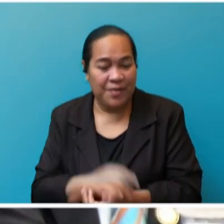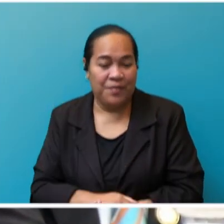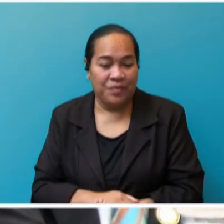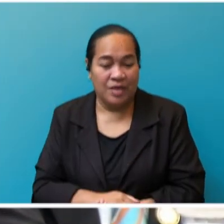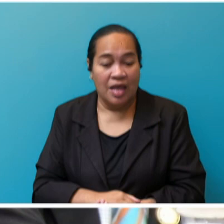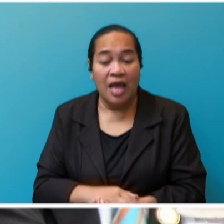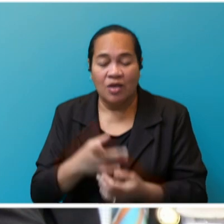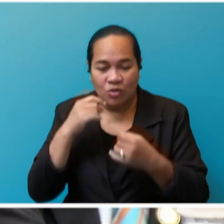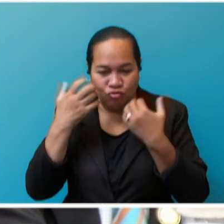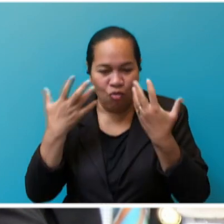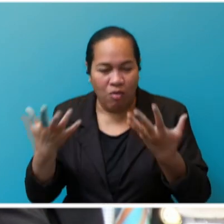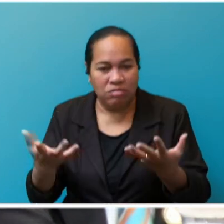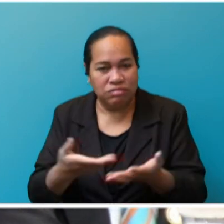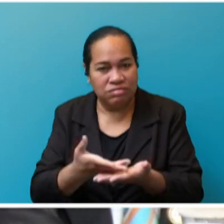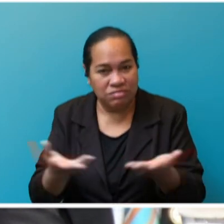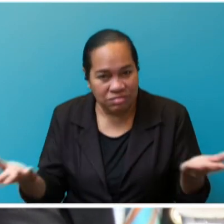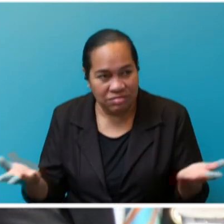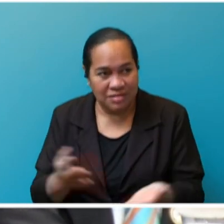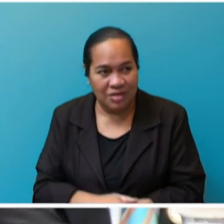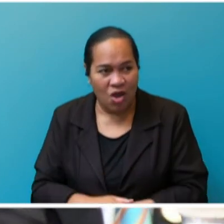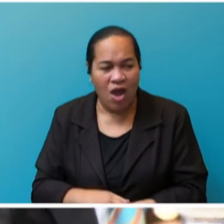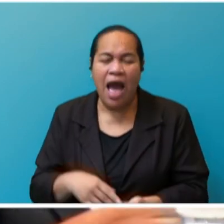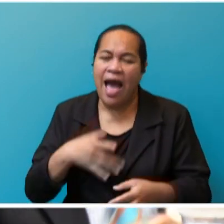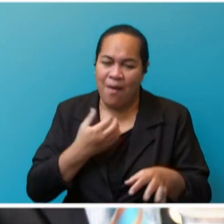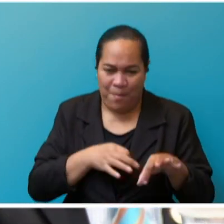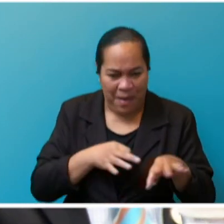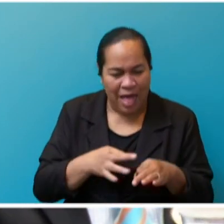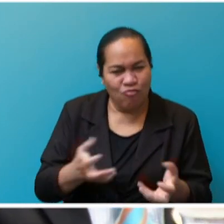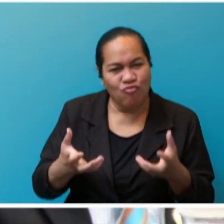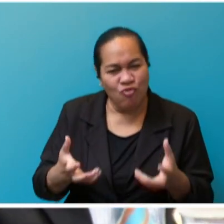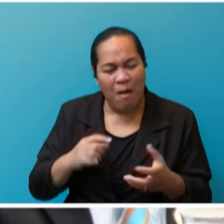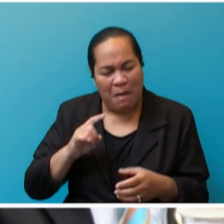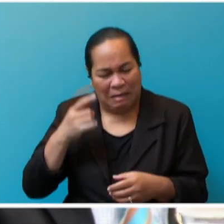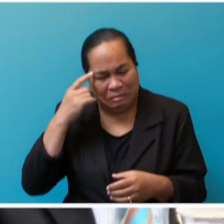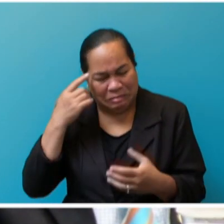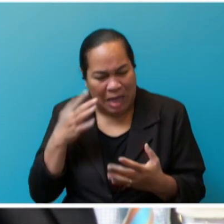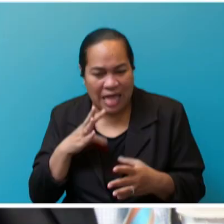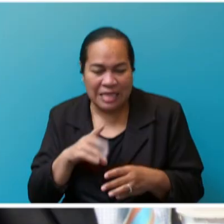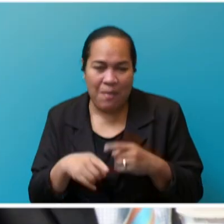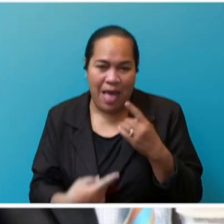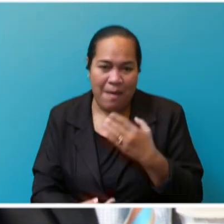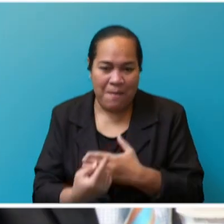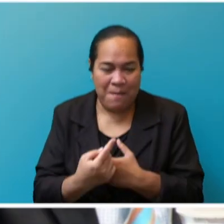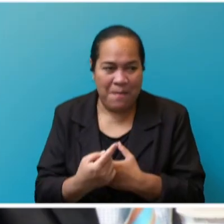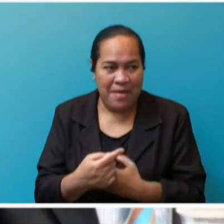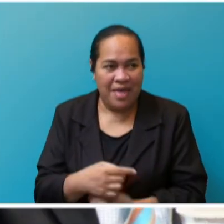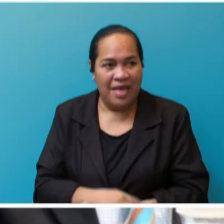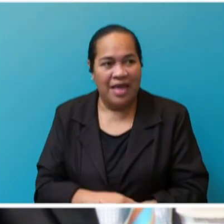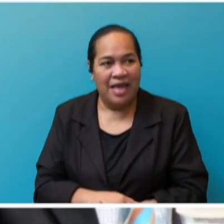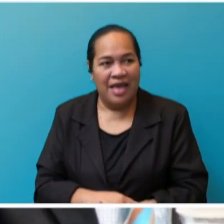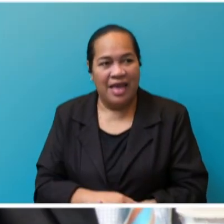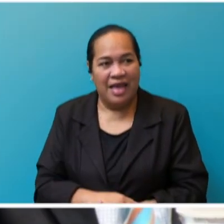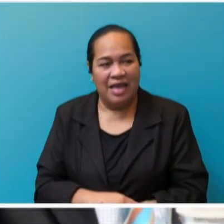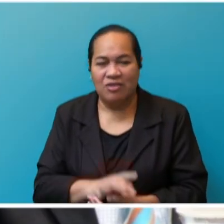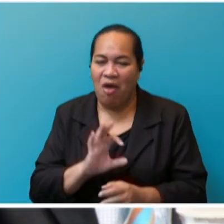display. There were also plans to cook, but I think something happened there, and the bag walked away.